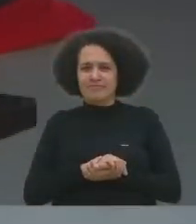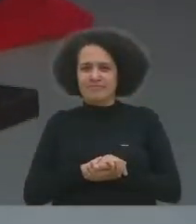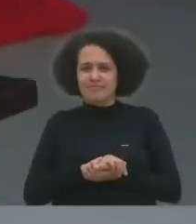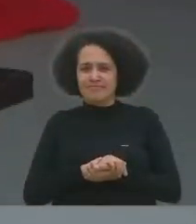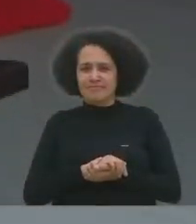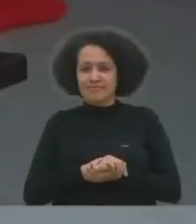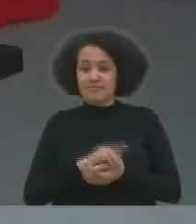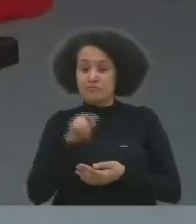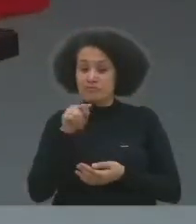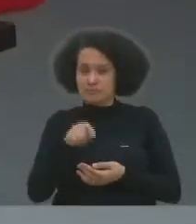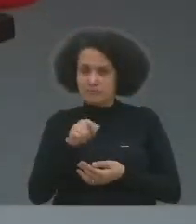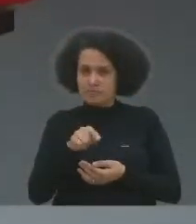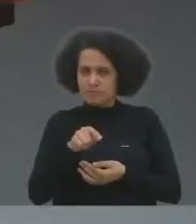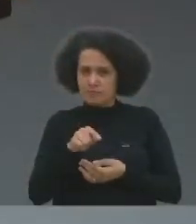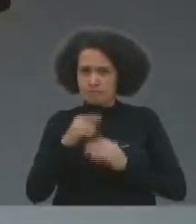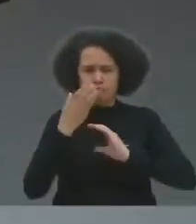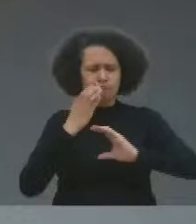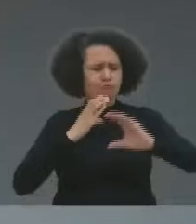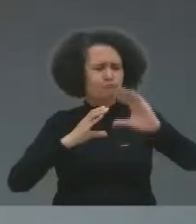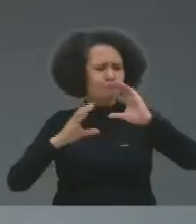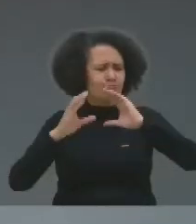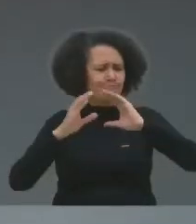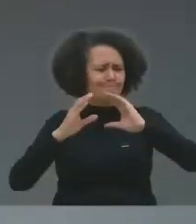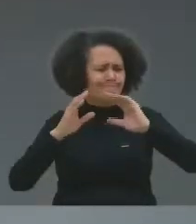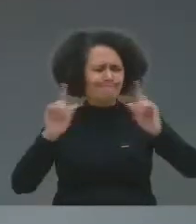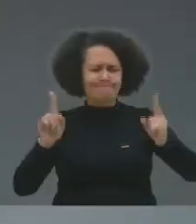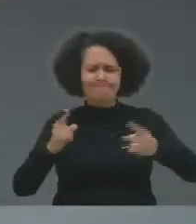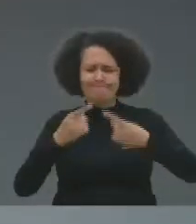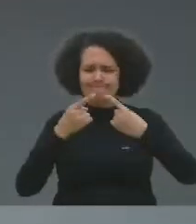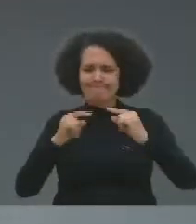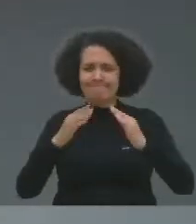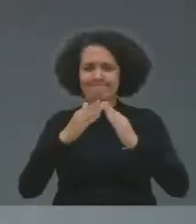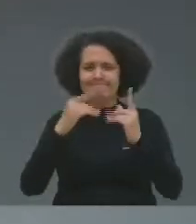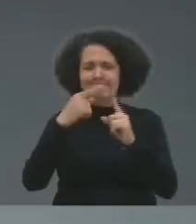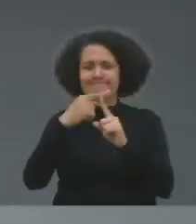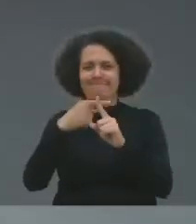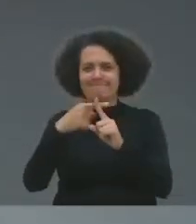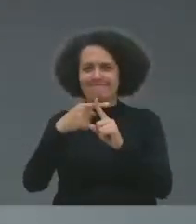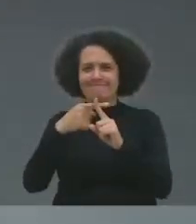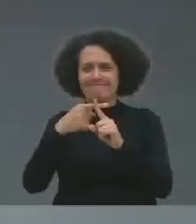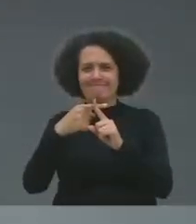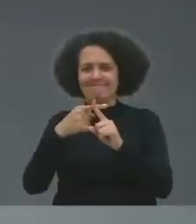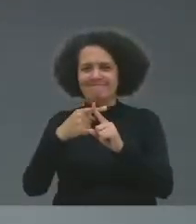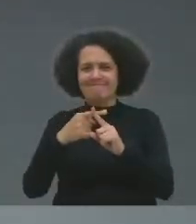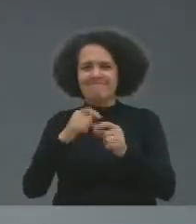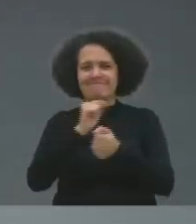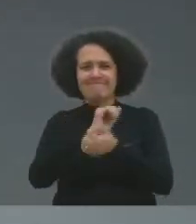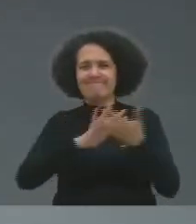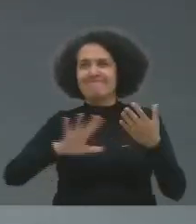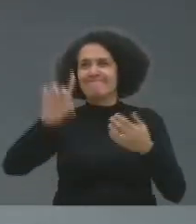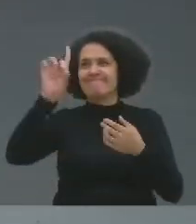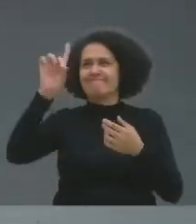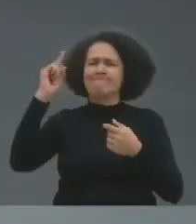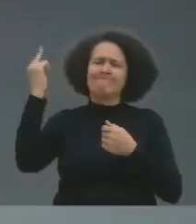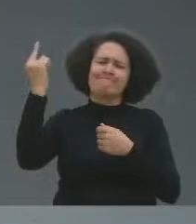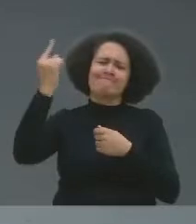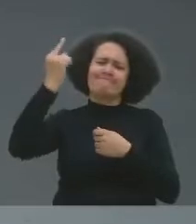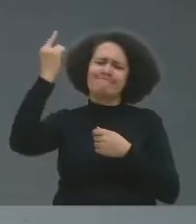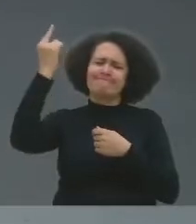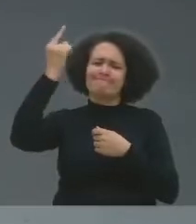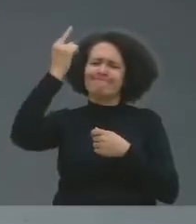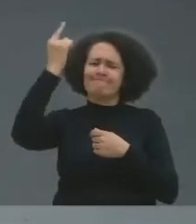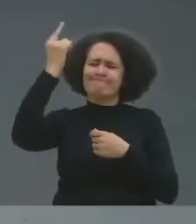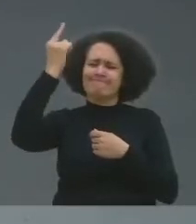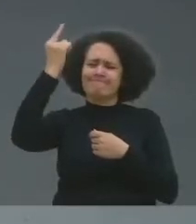E isso ressoa por toda a igreja. Glory to God in the highest. Glória a Deus nas alturas.